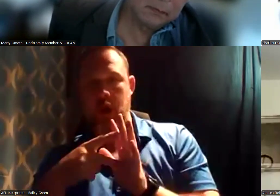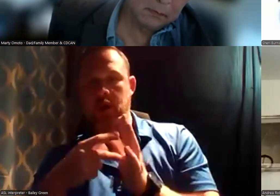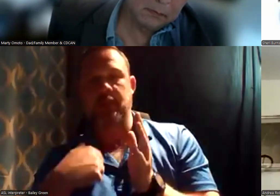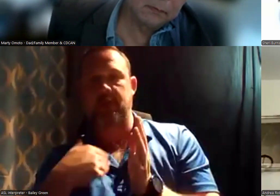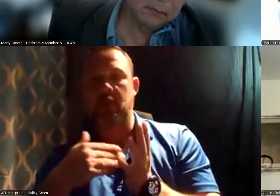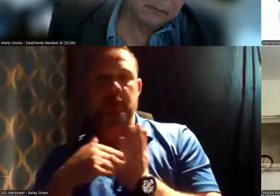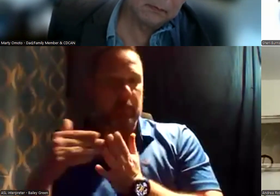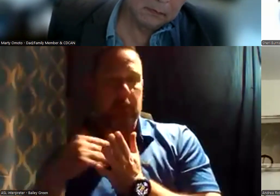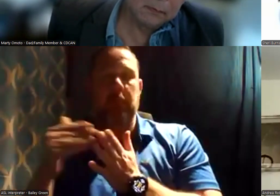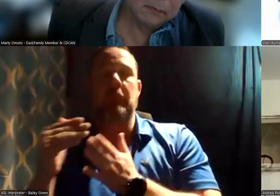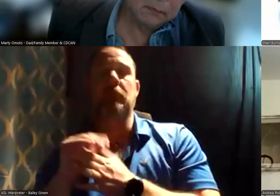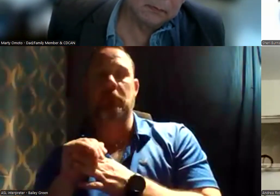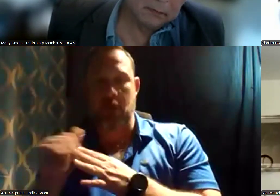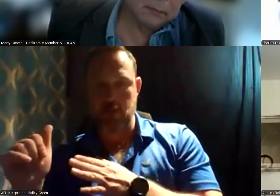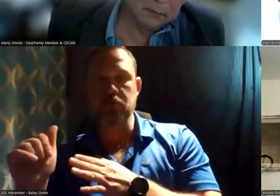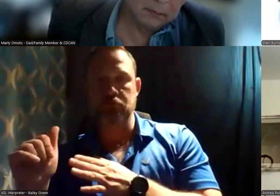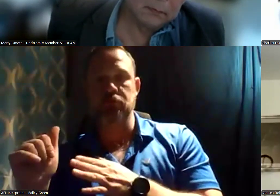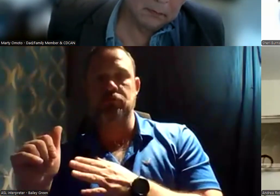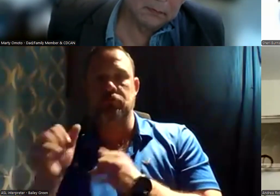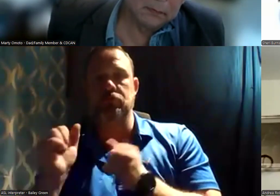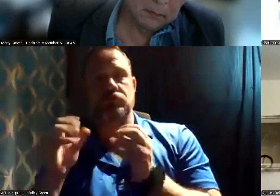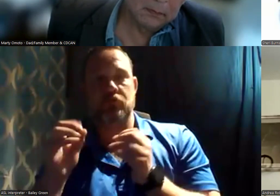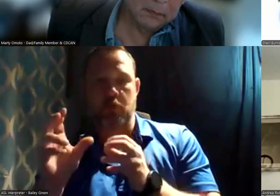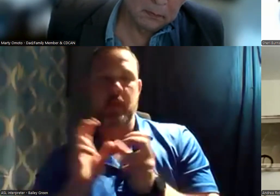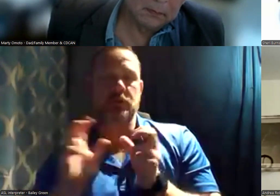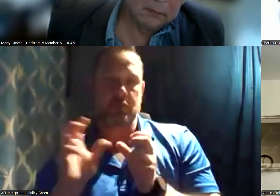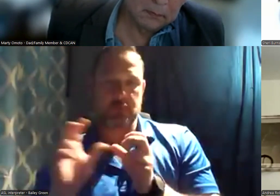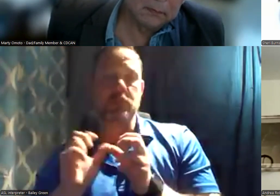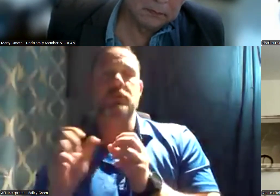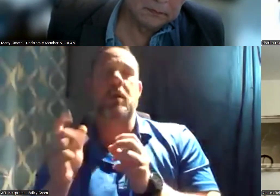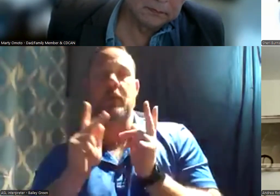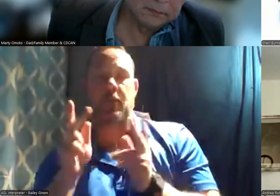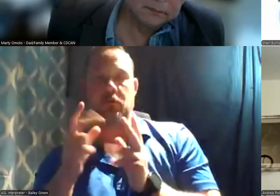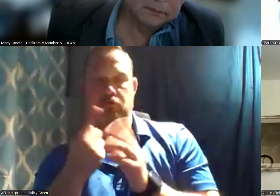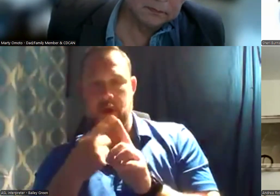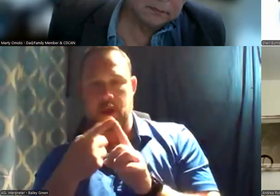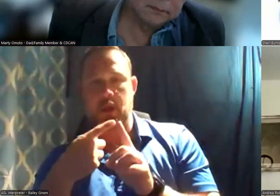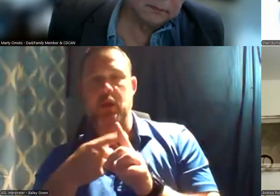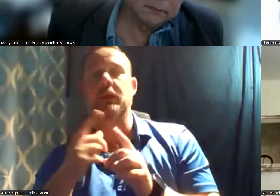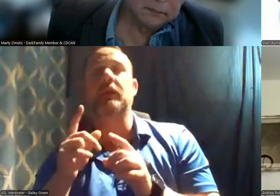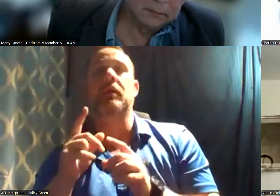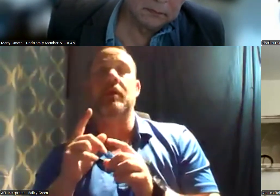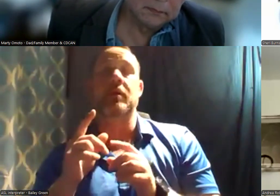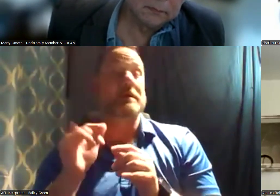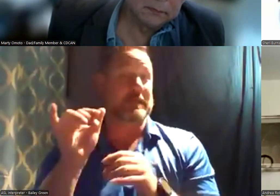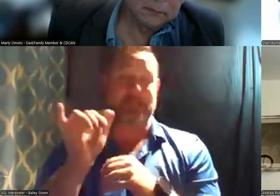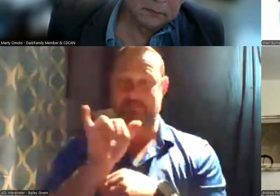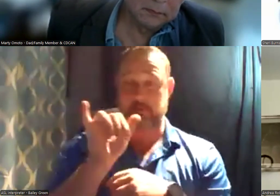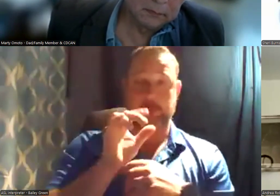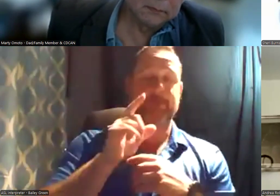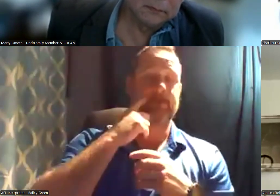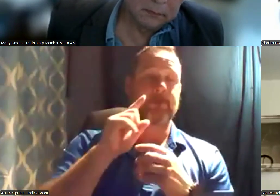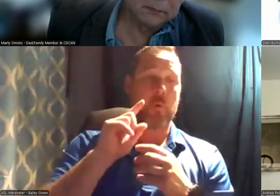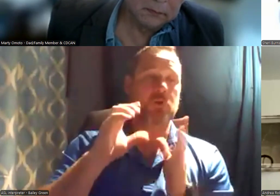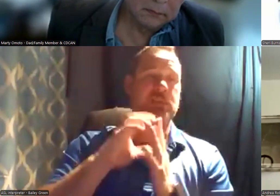millions of dollars. And so they subsidize people rent. Even those people that get subsidized from Section 8, they